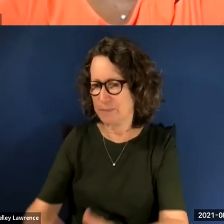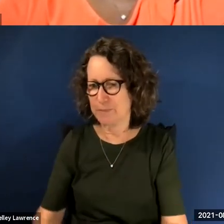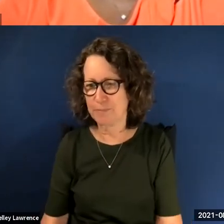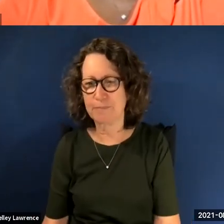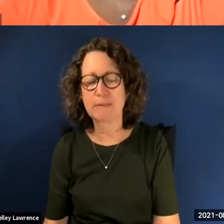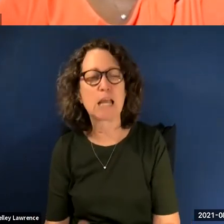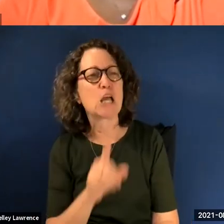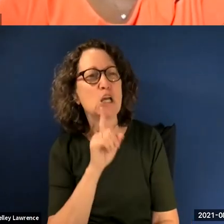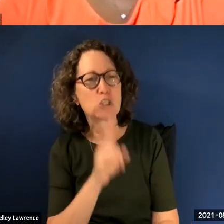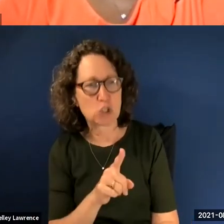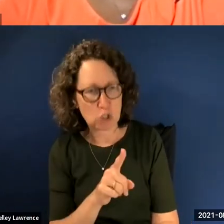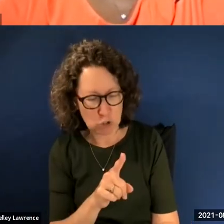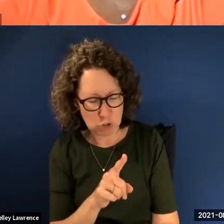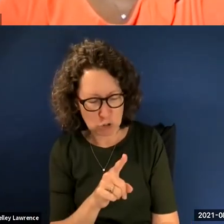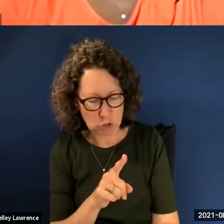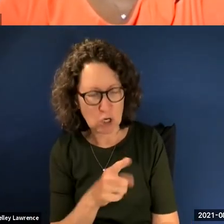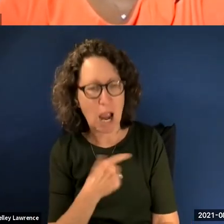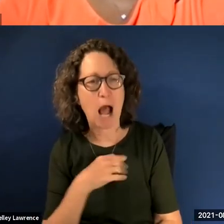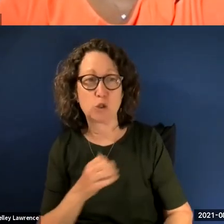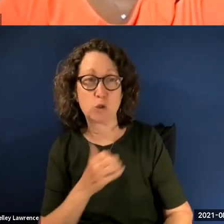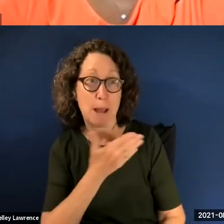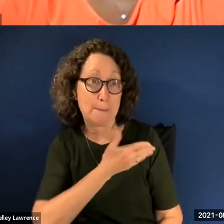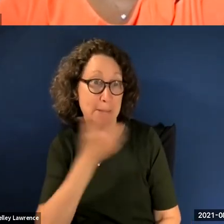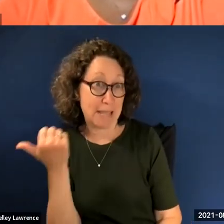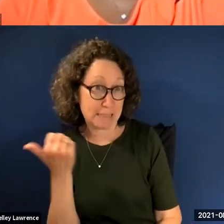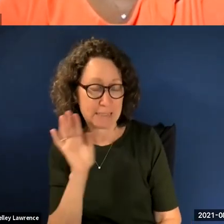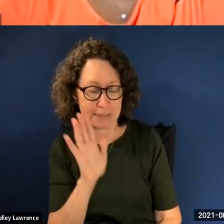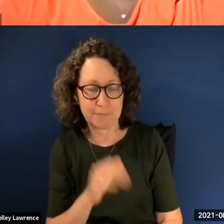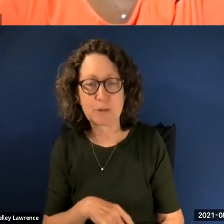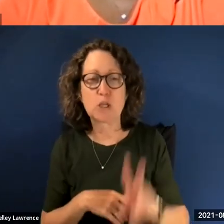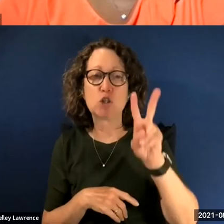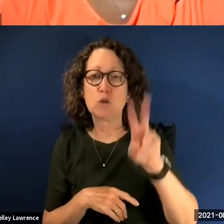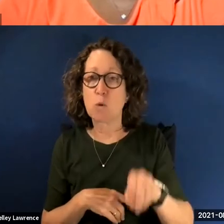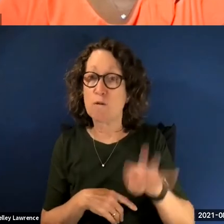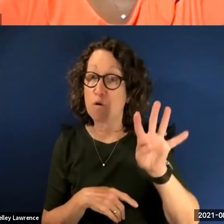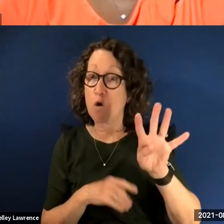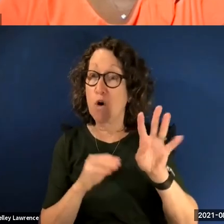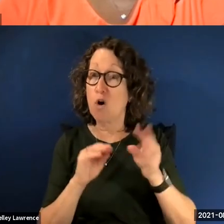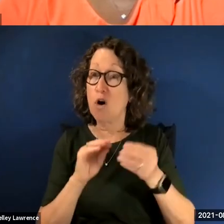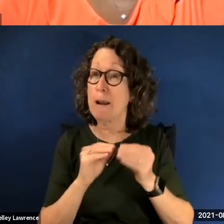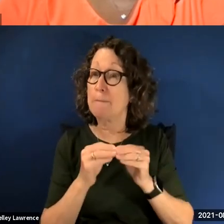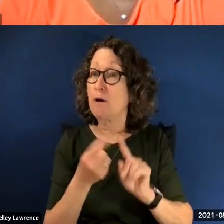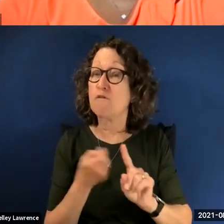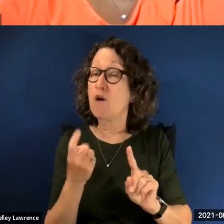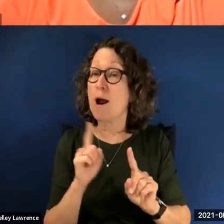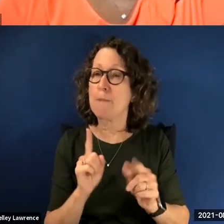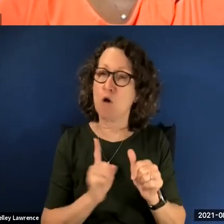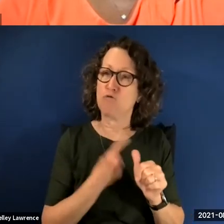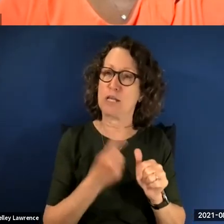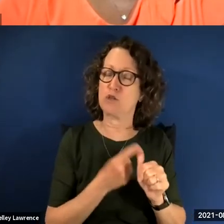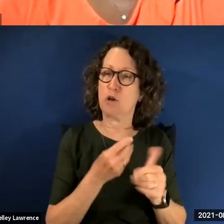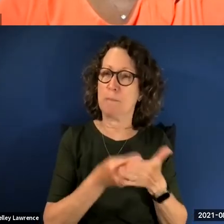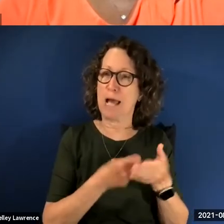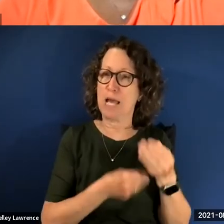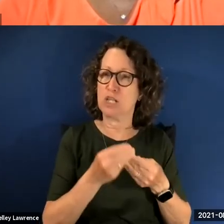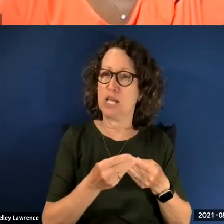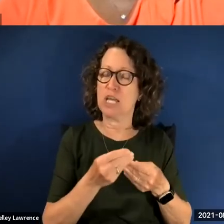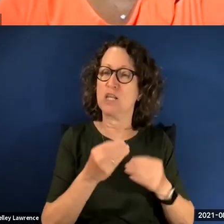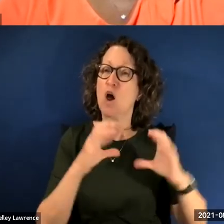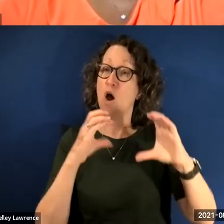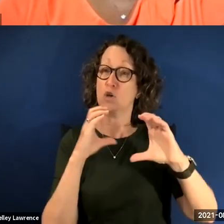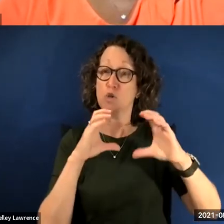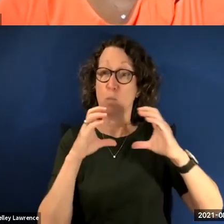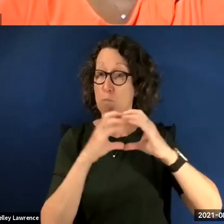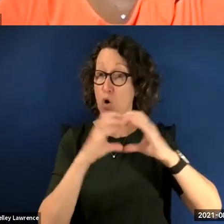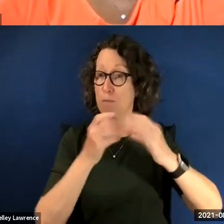Sure, Ms. Capps, I could do my best here. So the 2.4 number came from the original budget to replace portables at